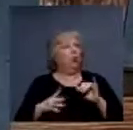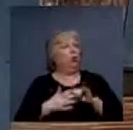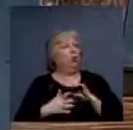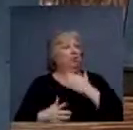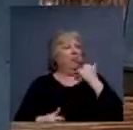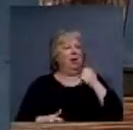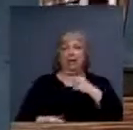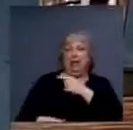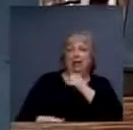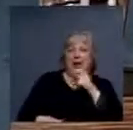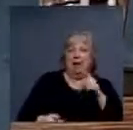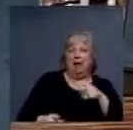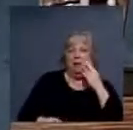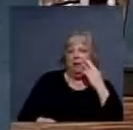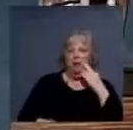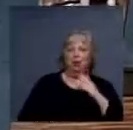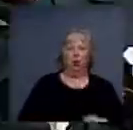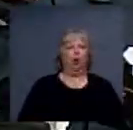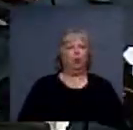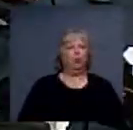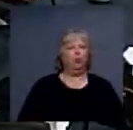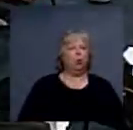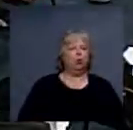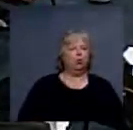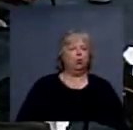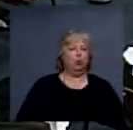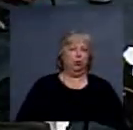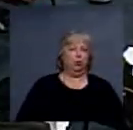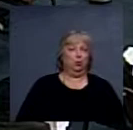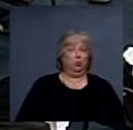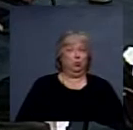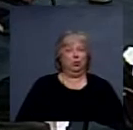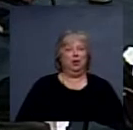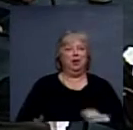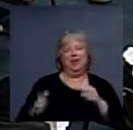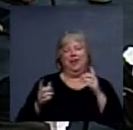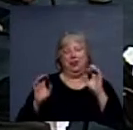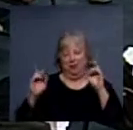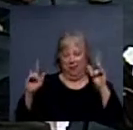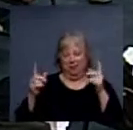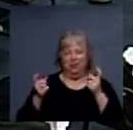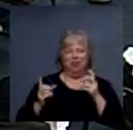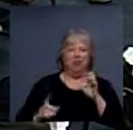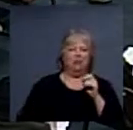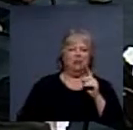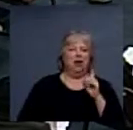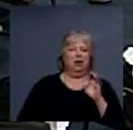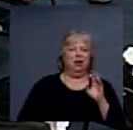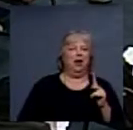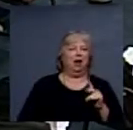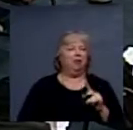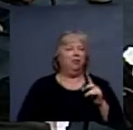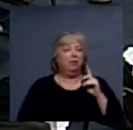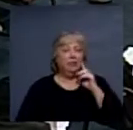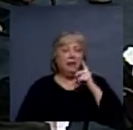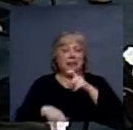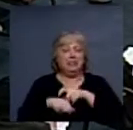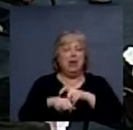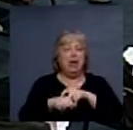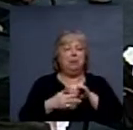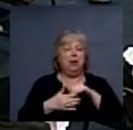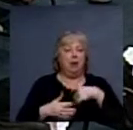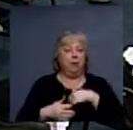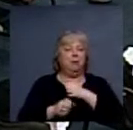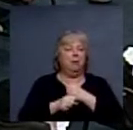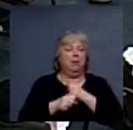doesn't even have to know. Oh, all right. Director Hancock, you're recognized, please. I think it's time that we all